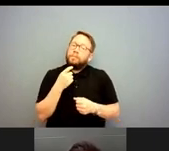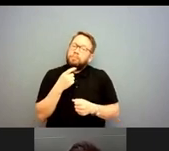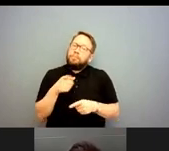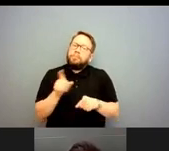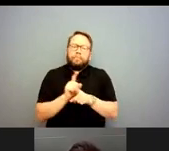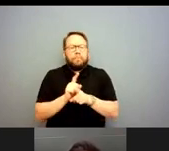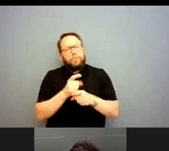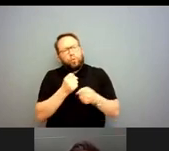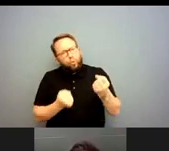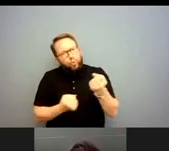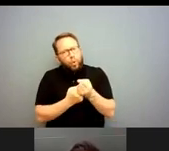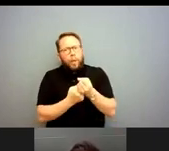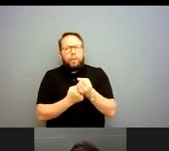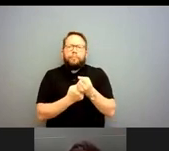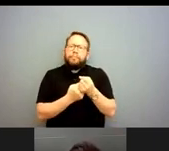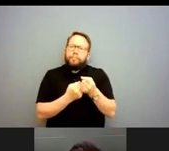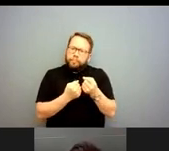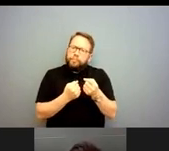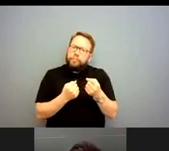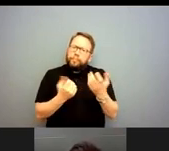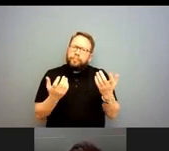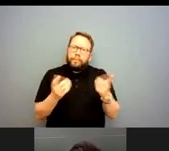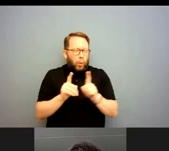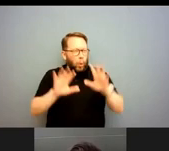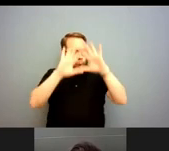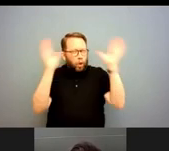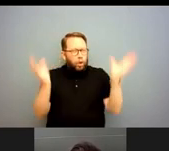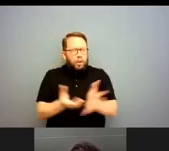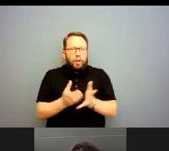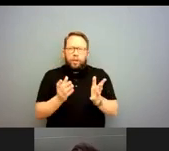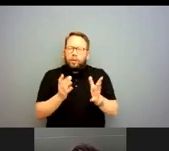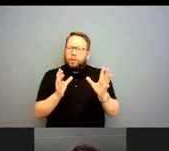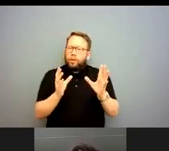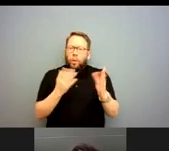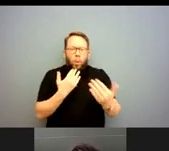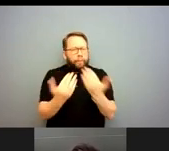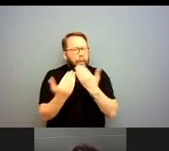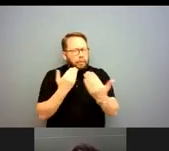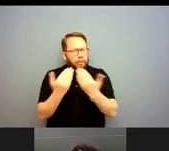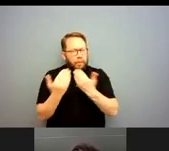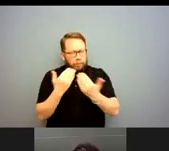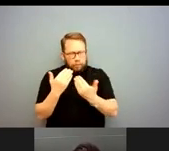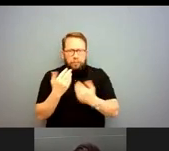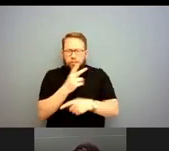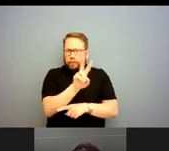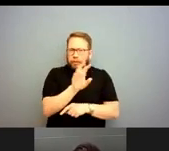Indigenous Peoples in 2014. In this outcome document,